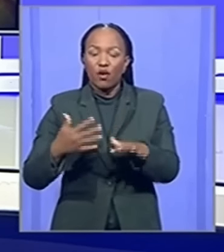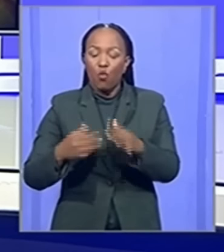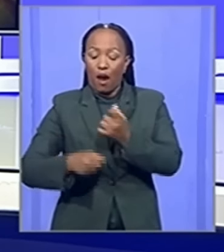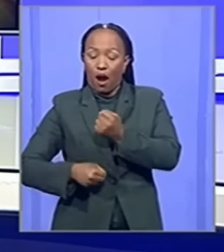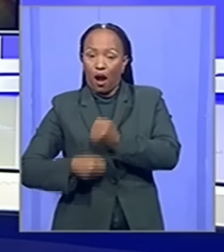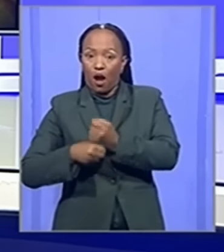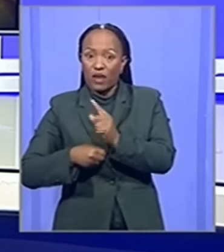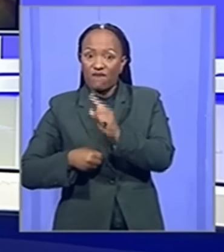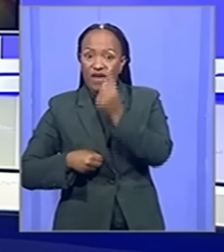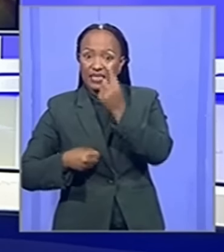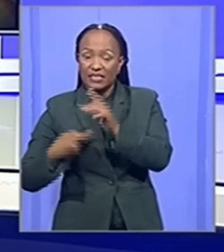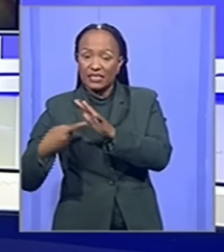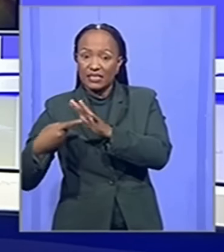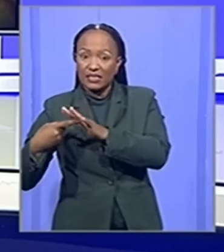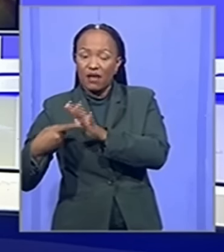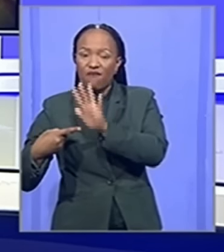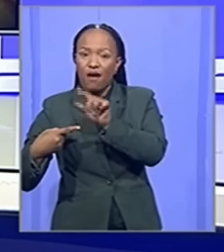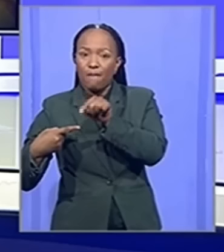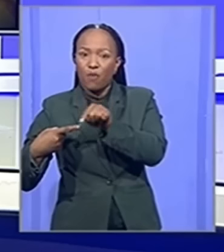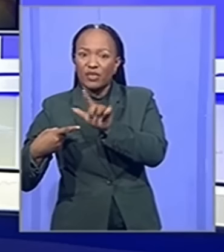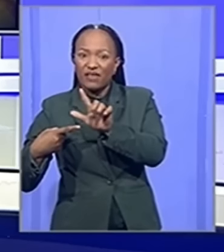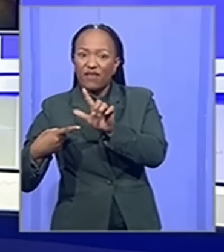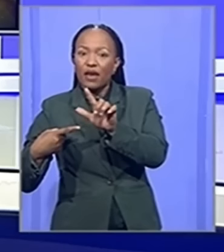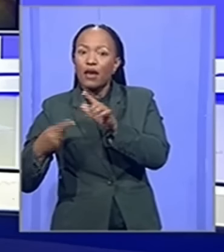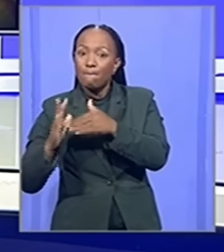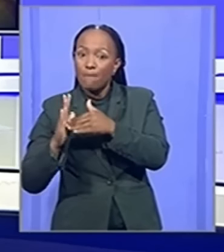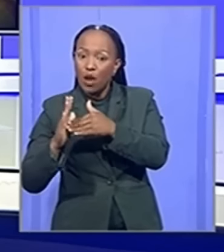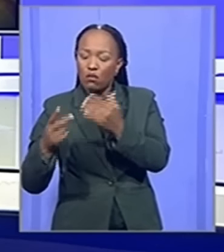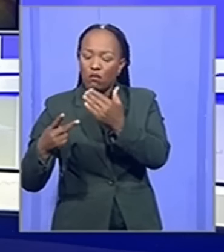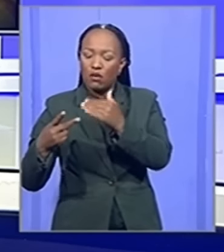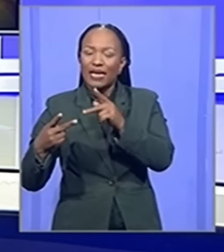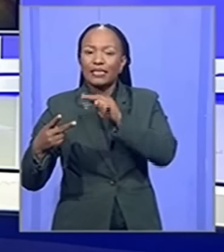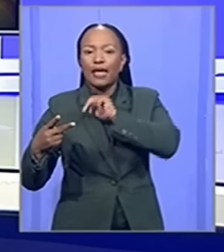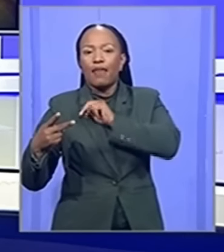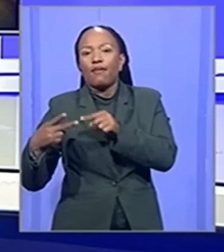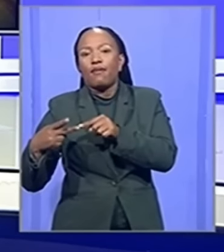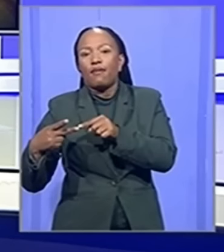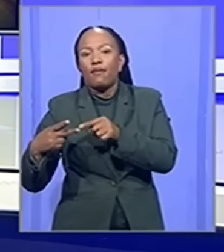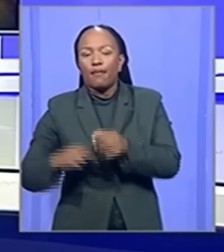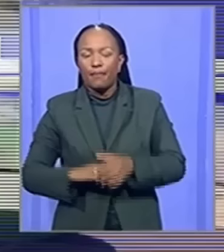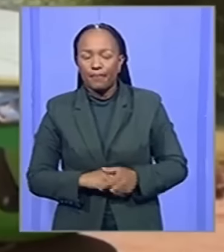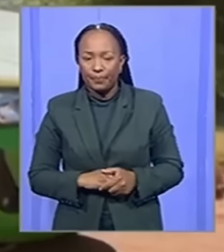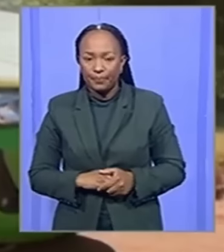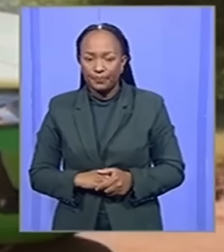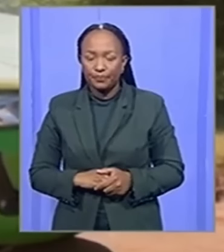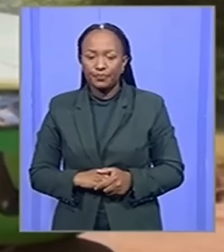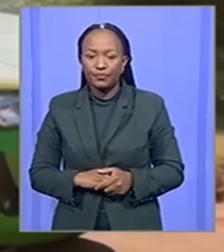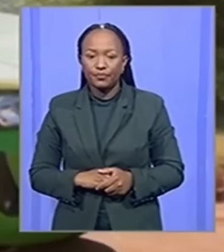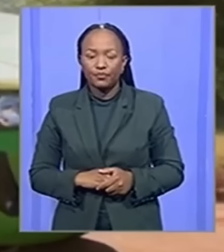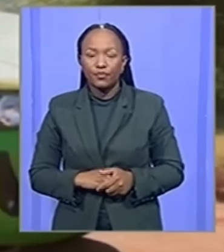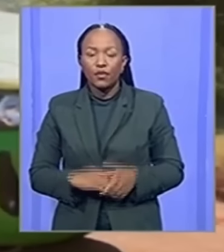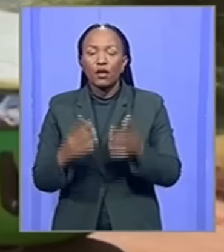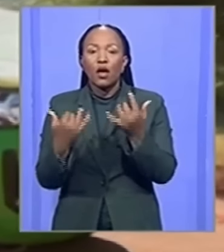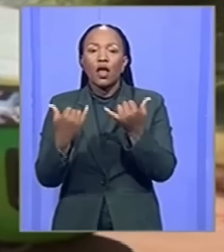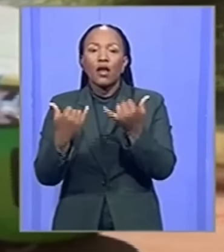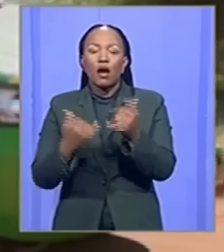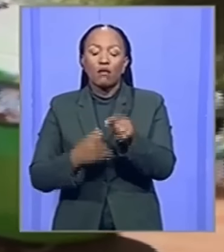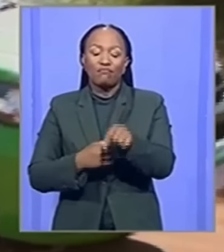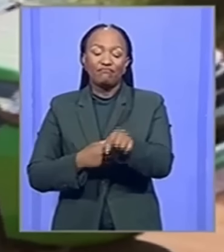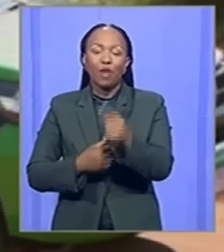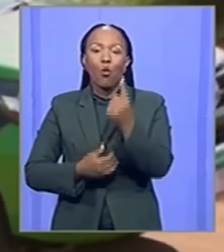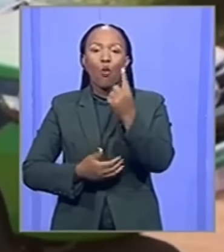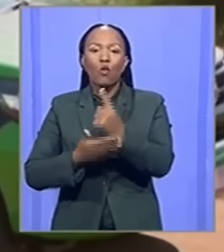Gauteng e nang le bakgethi ba dimilione tse 5.7. Ho setse nako e ka tlasa beke pele ho dikgetho